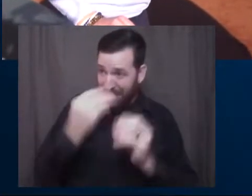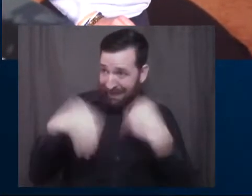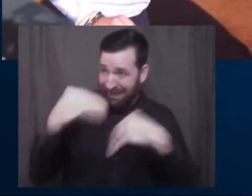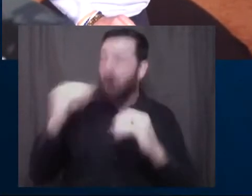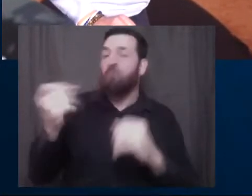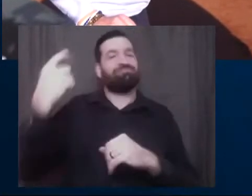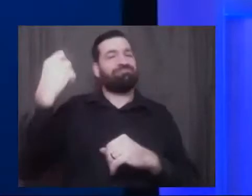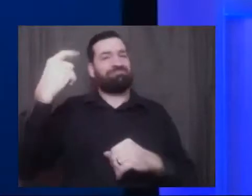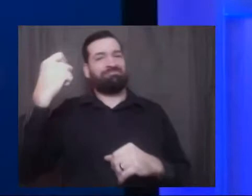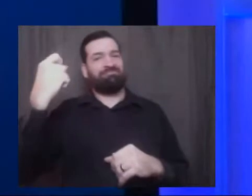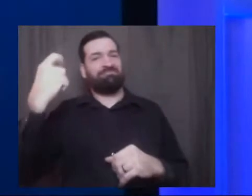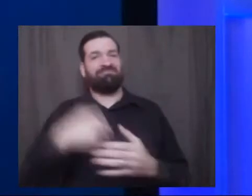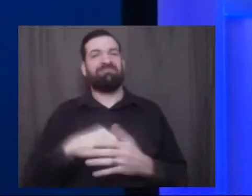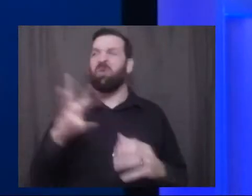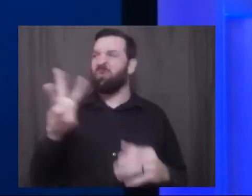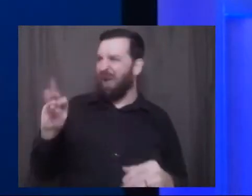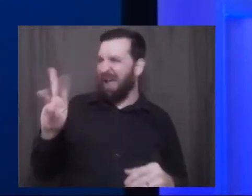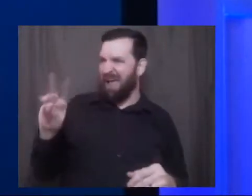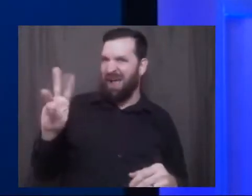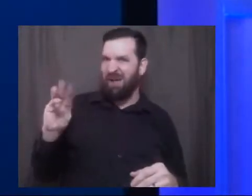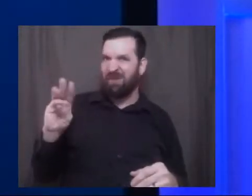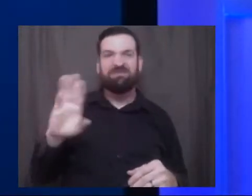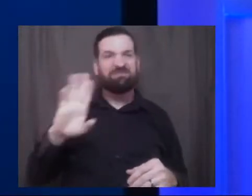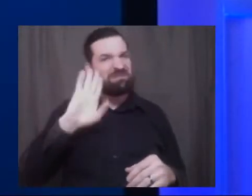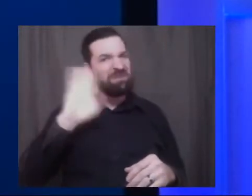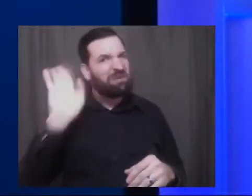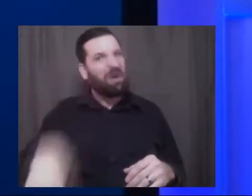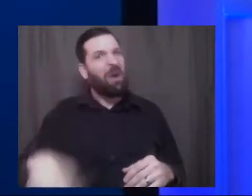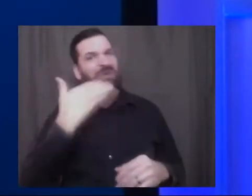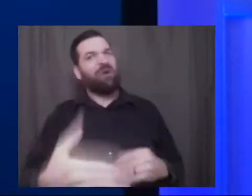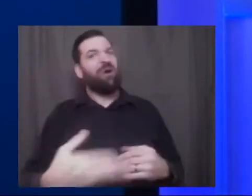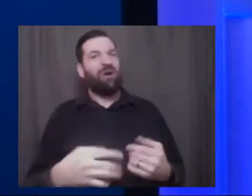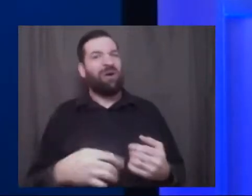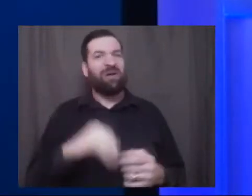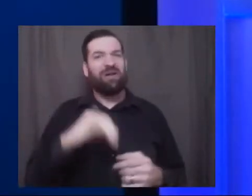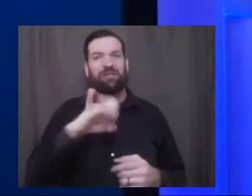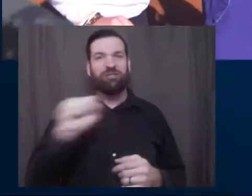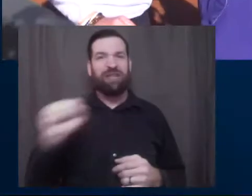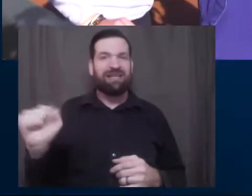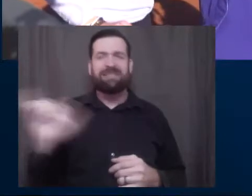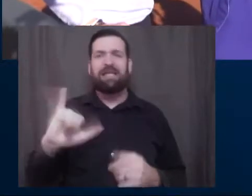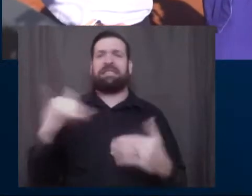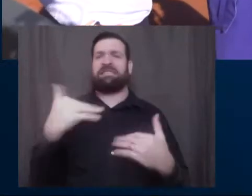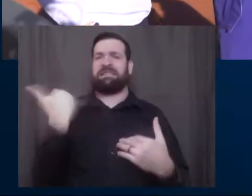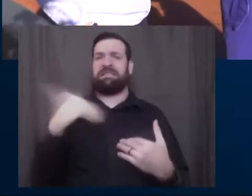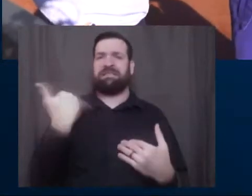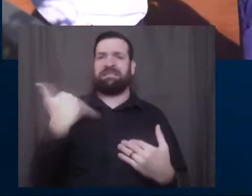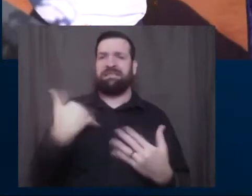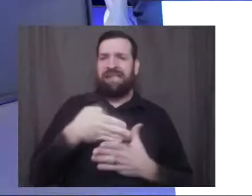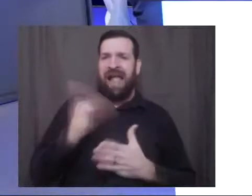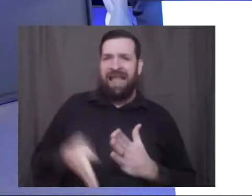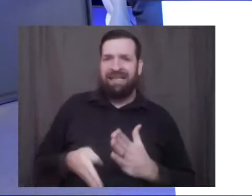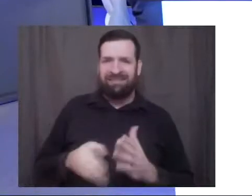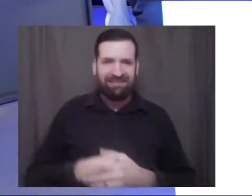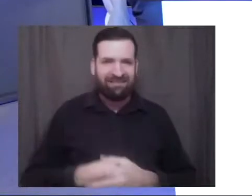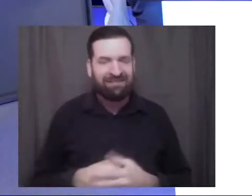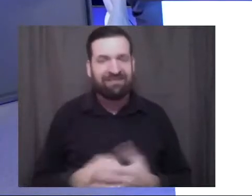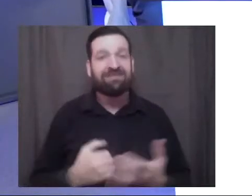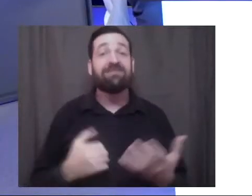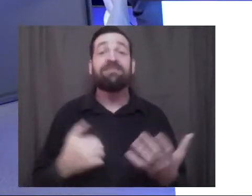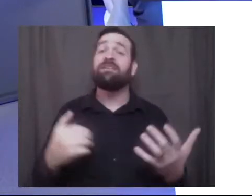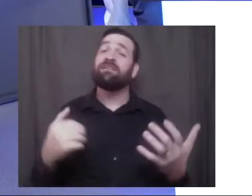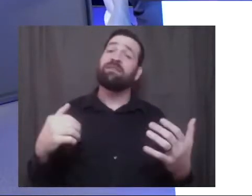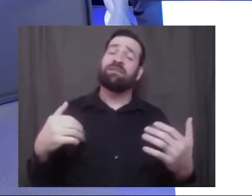got Wow. you. Yes. You know it's good. Live TV. Jess is telling me to finish Never the fails show. to amaze. Yep. Well, I have a far less